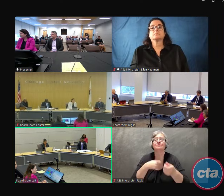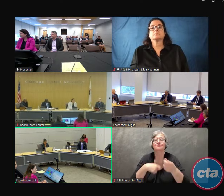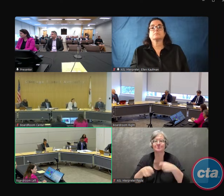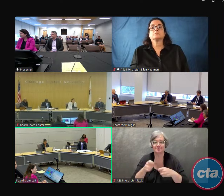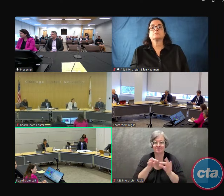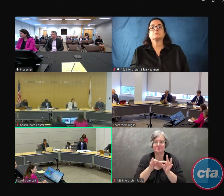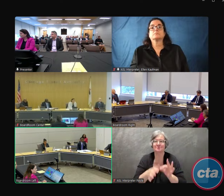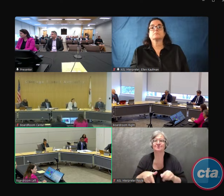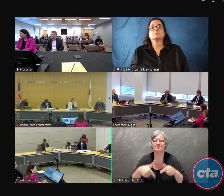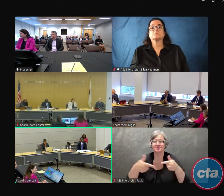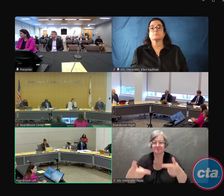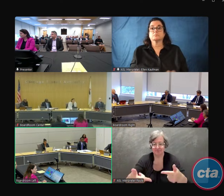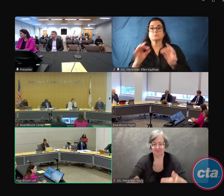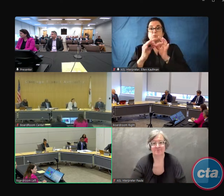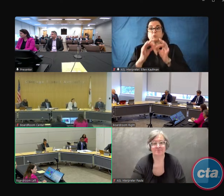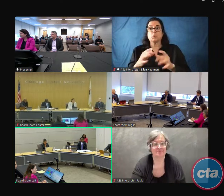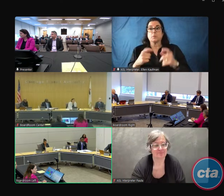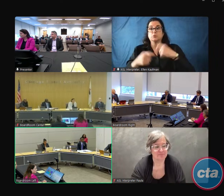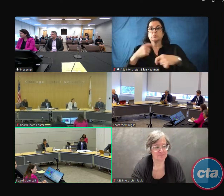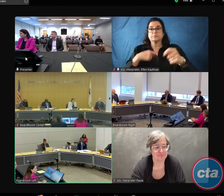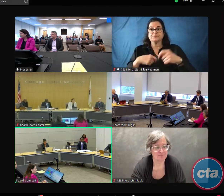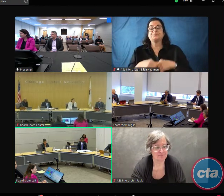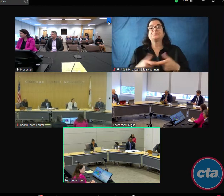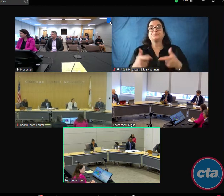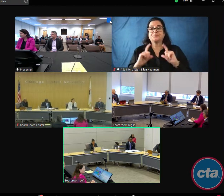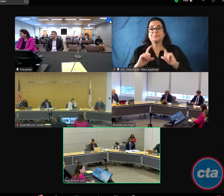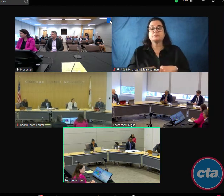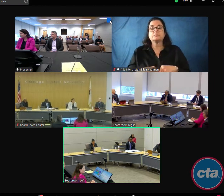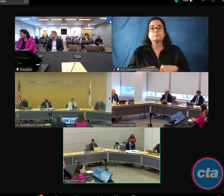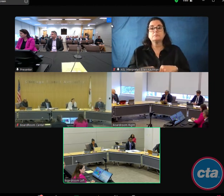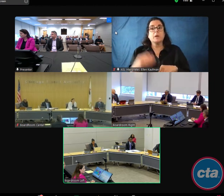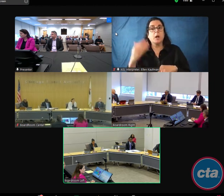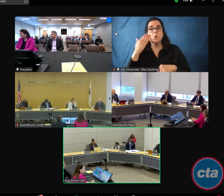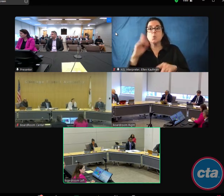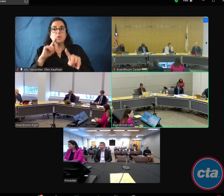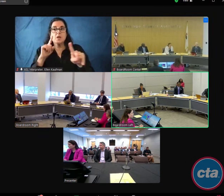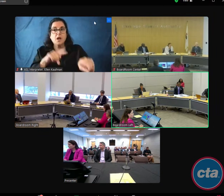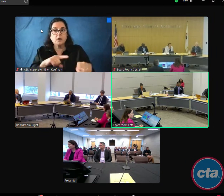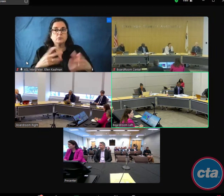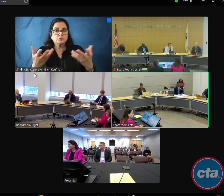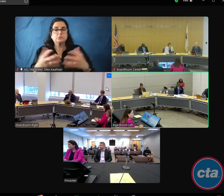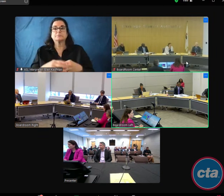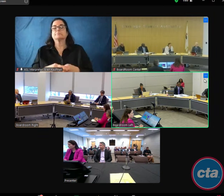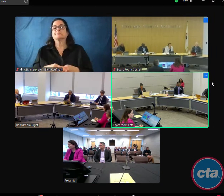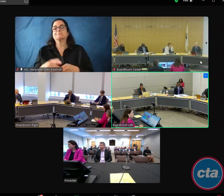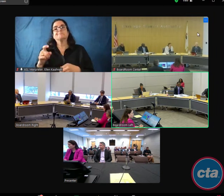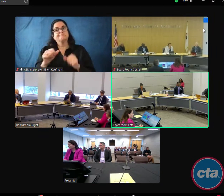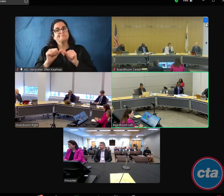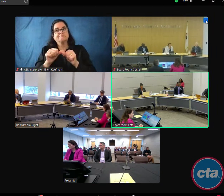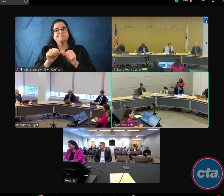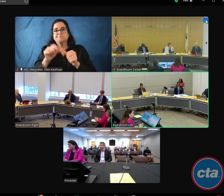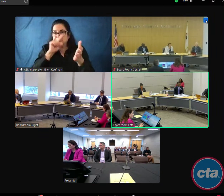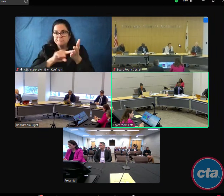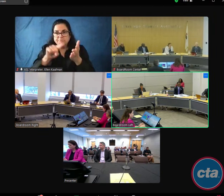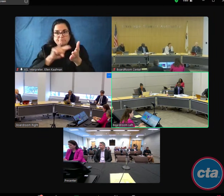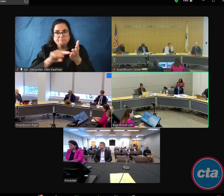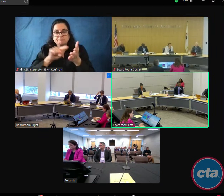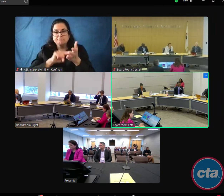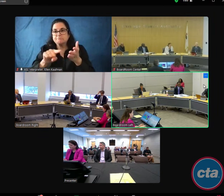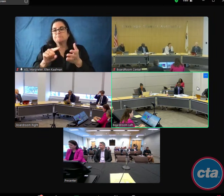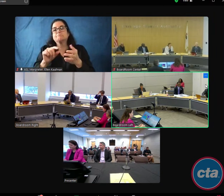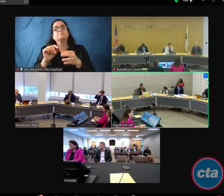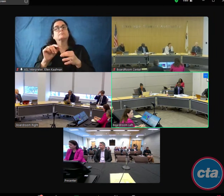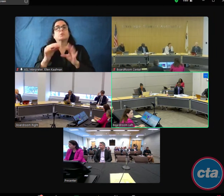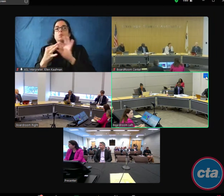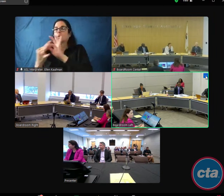I can tell you that we'll continue to explore what options are available in coordination with our partners in the police and